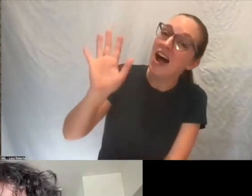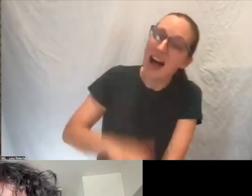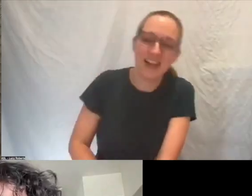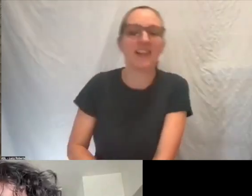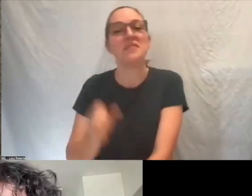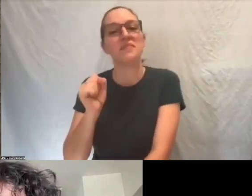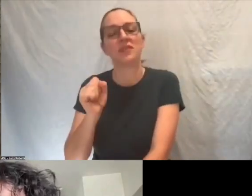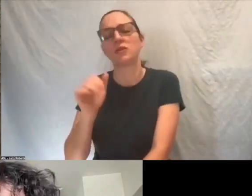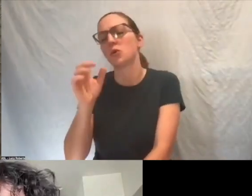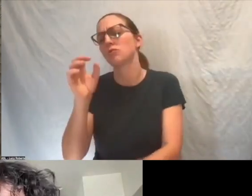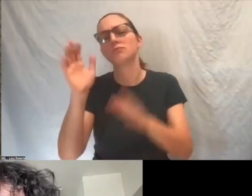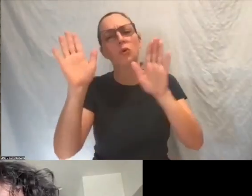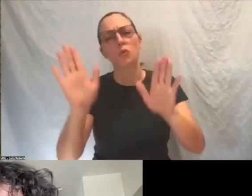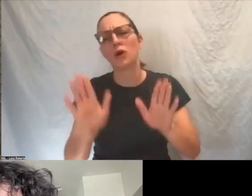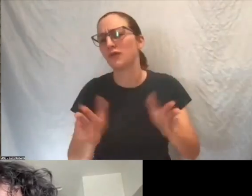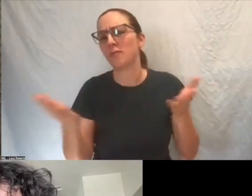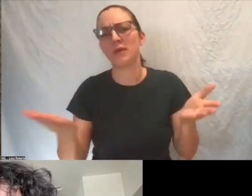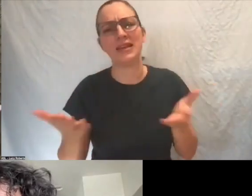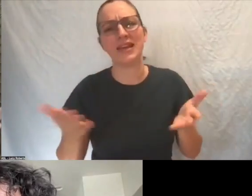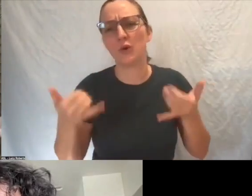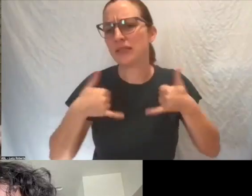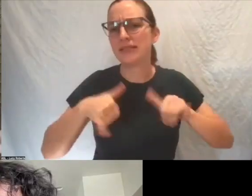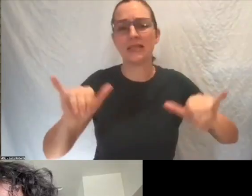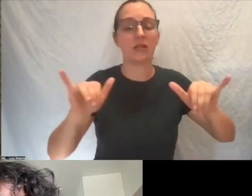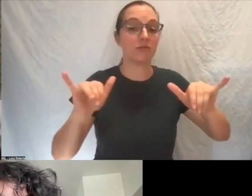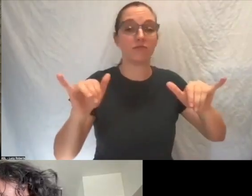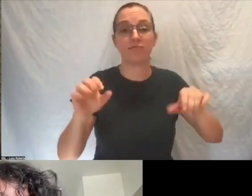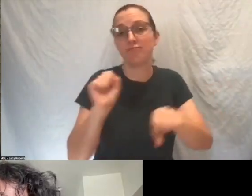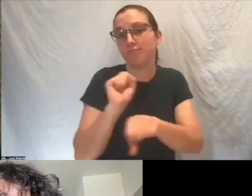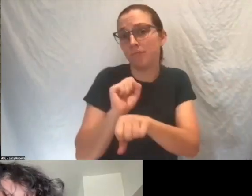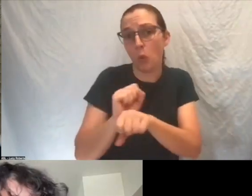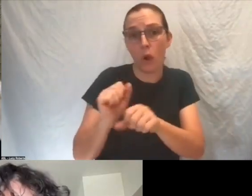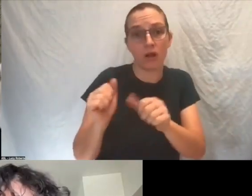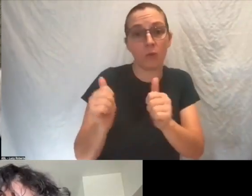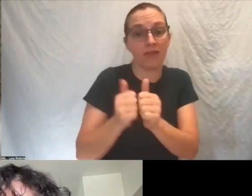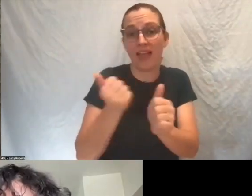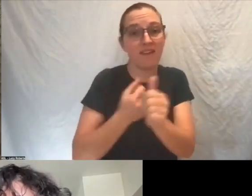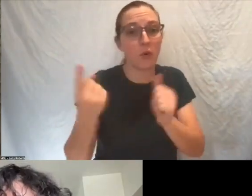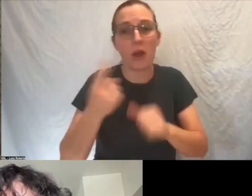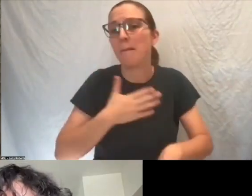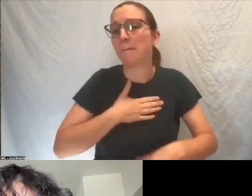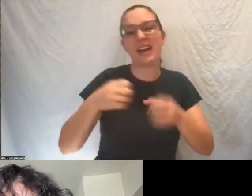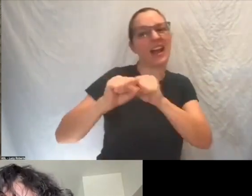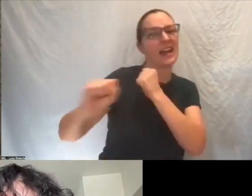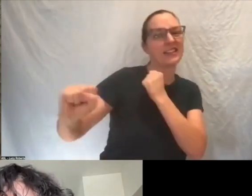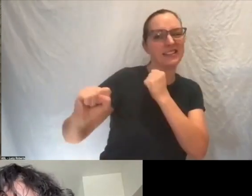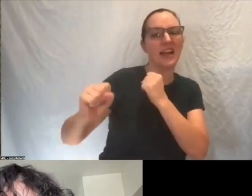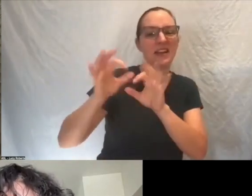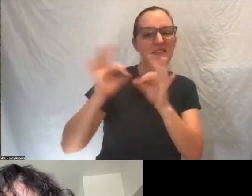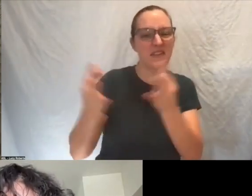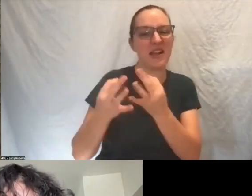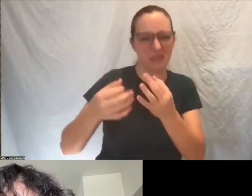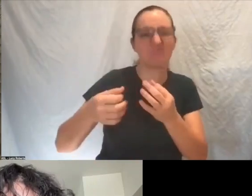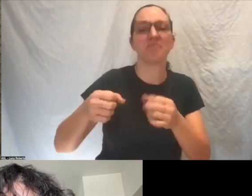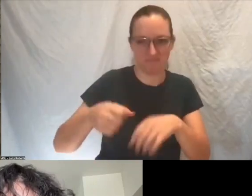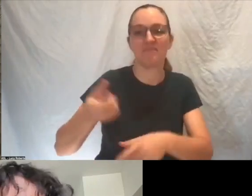It's wonderful to be here and then still be able to work, with everybody, my extended family here at Performing Arts Studio